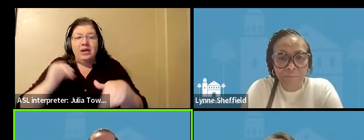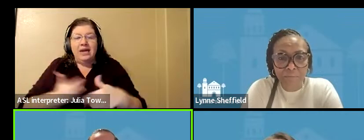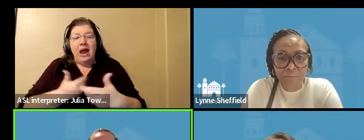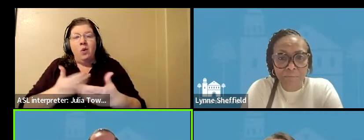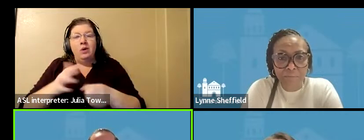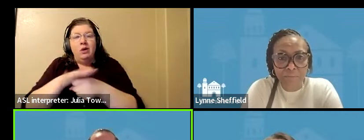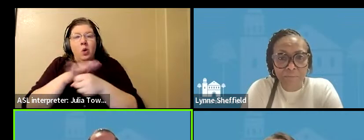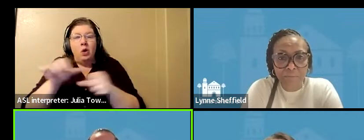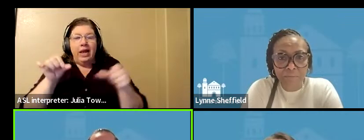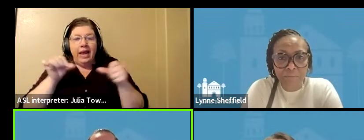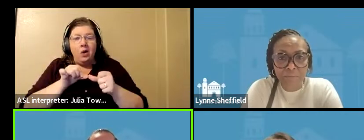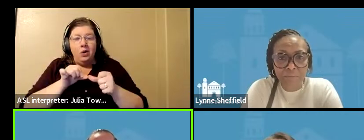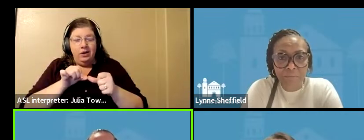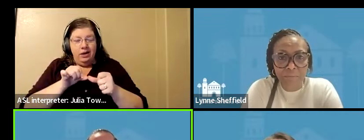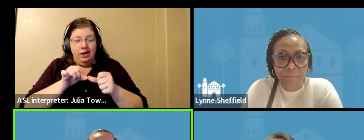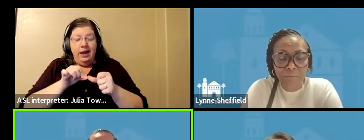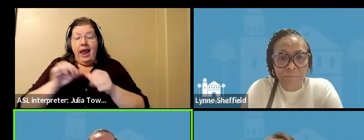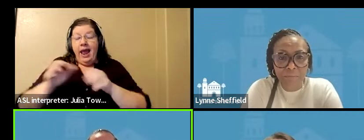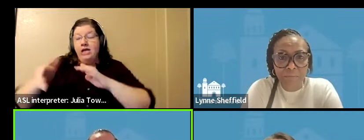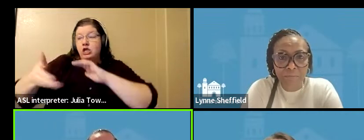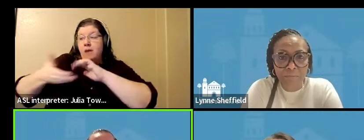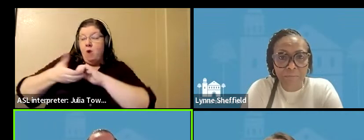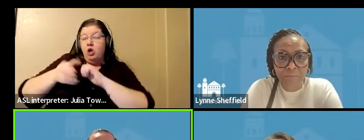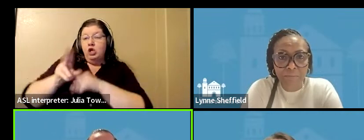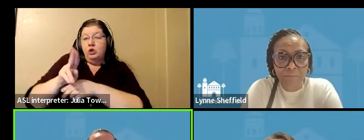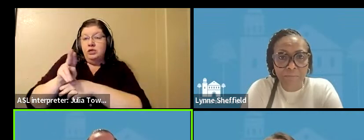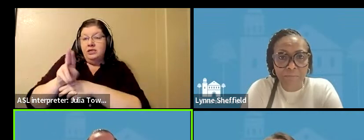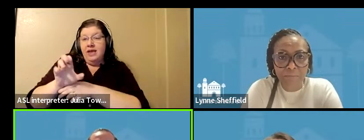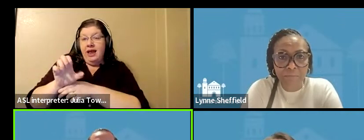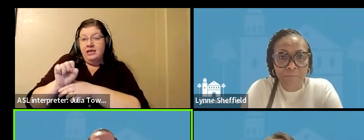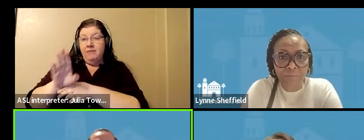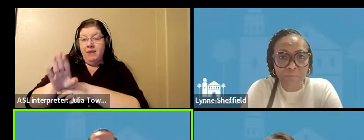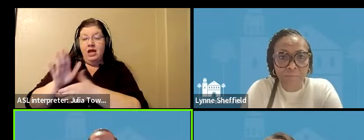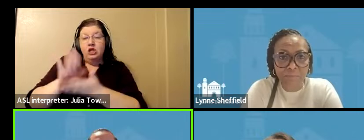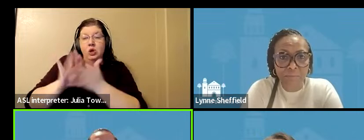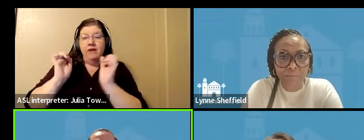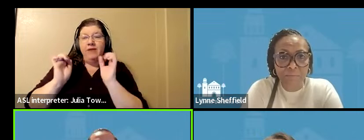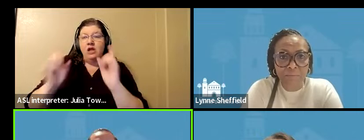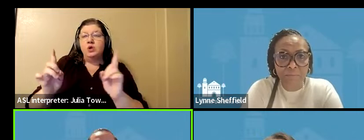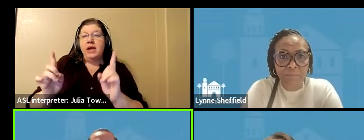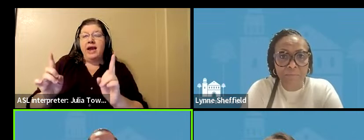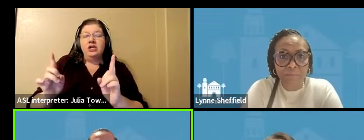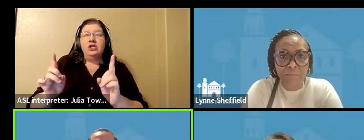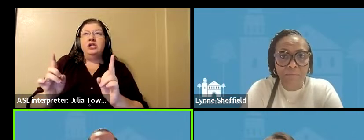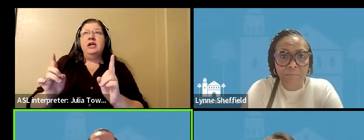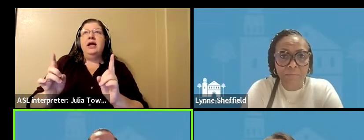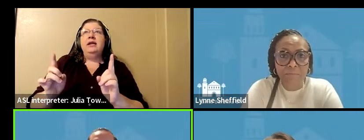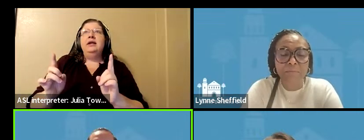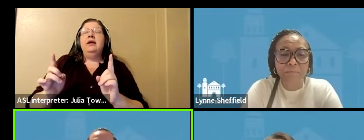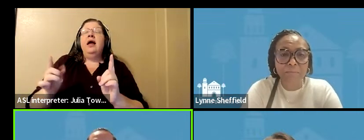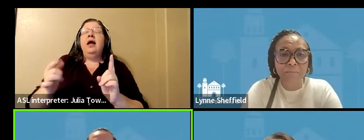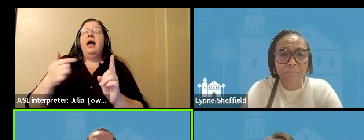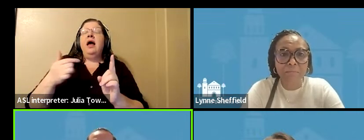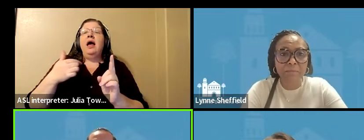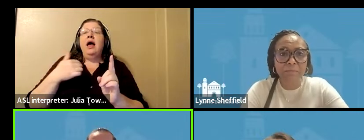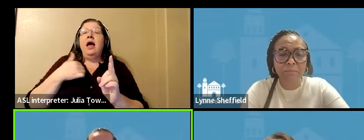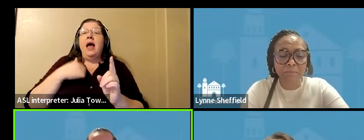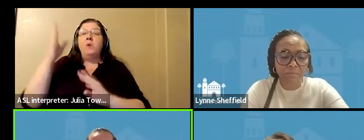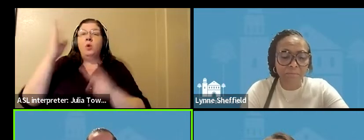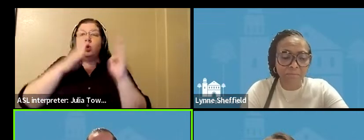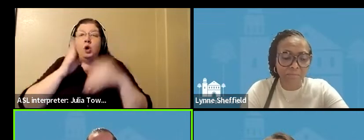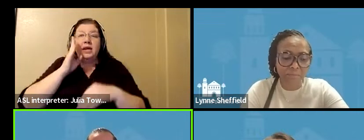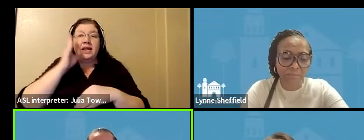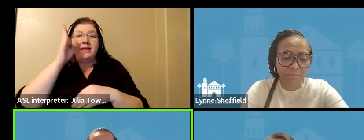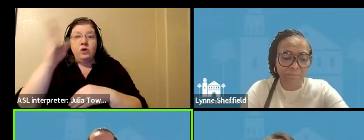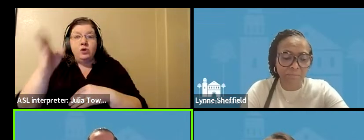a partner with UCSB and the School of Education, I'm wary that in the future we're going